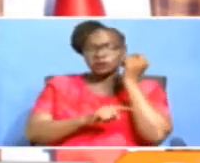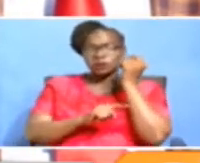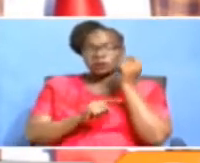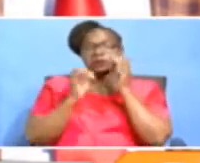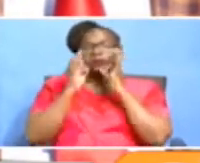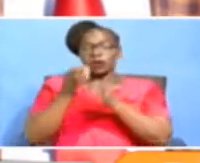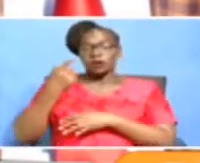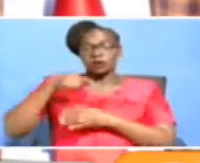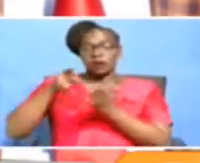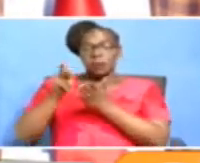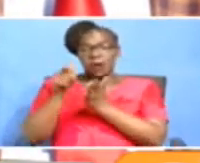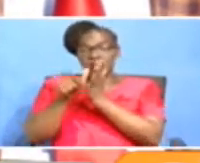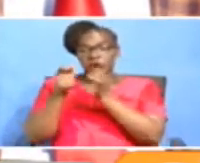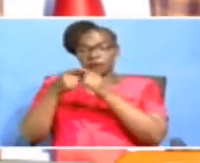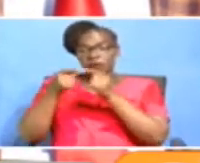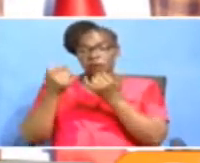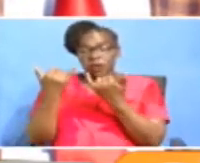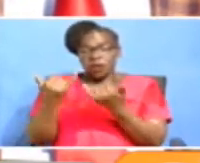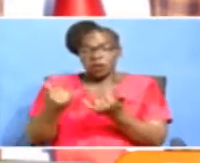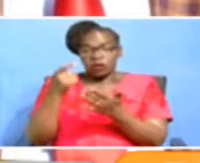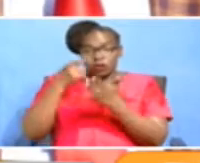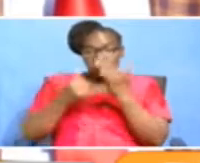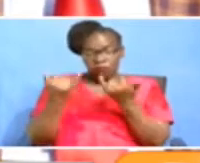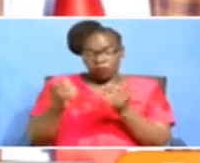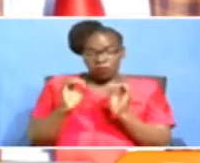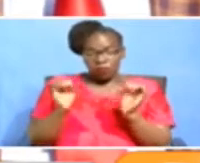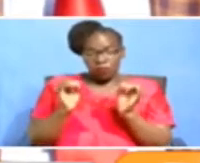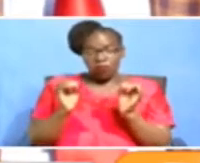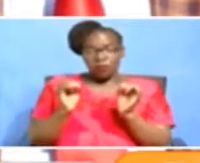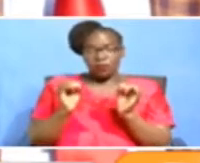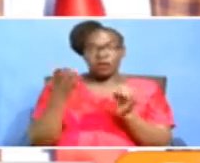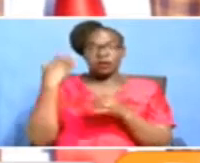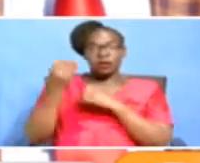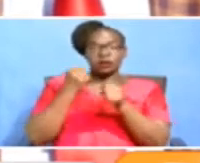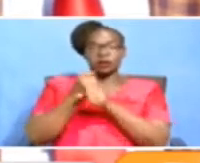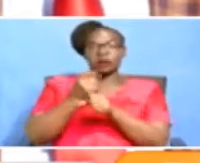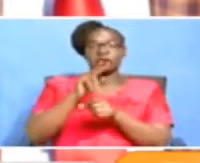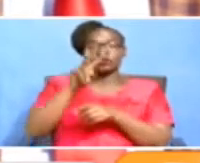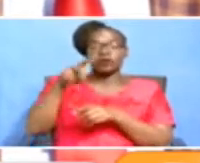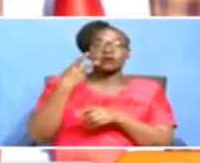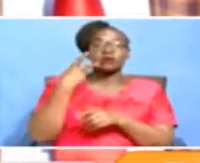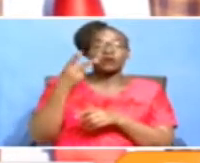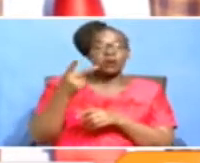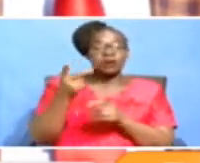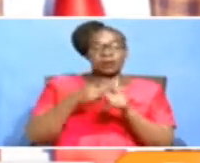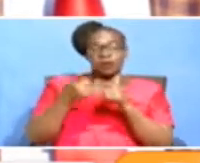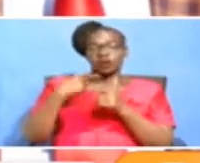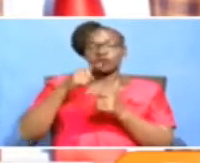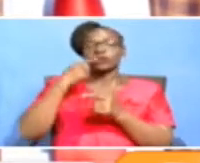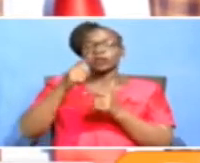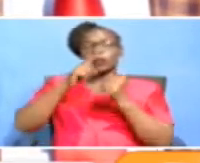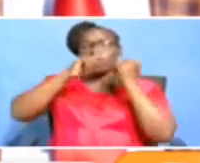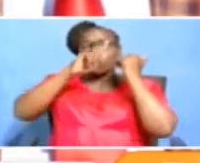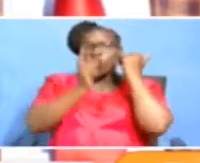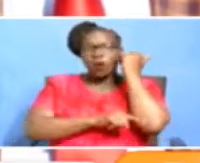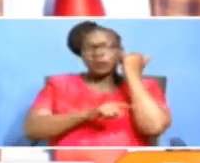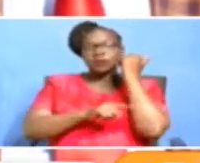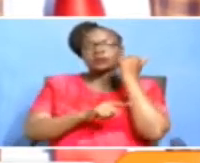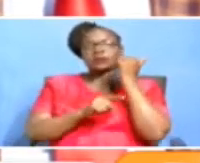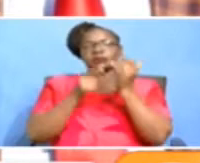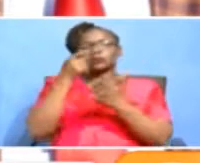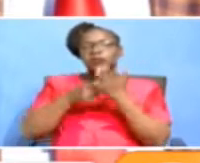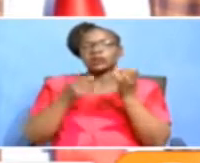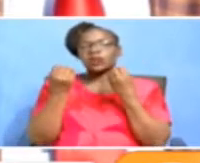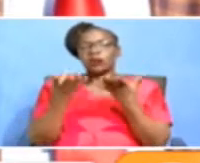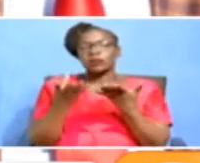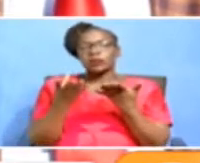if we are not buying maize from the current price, the price that had been set last year of 3,200, we say that the worst, the minimum we would expect